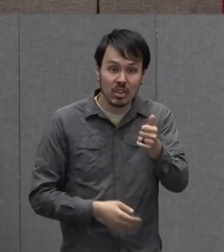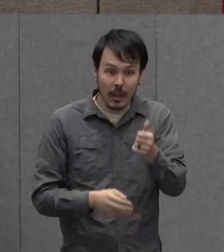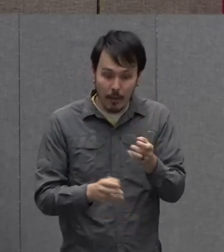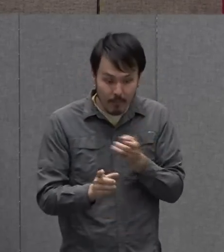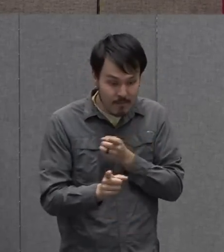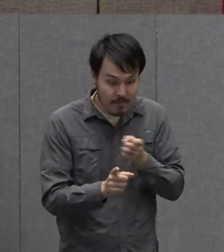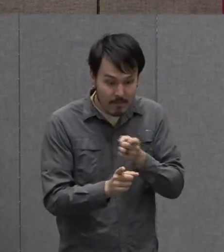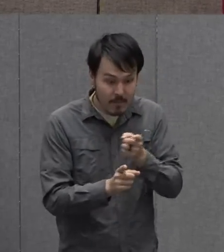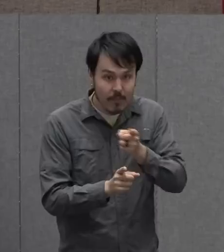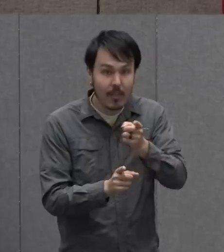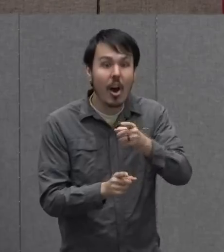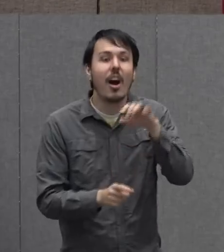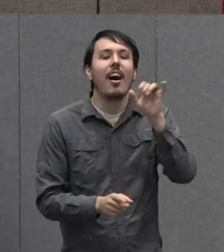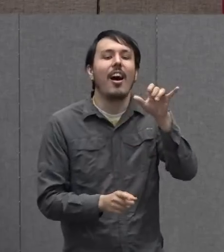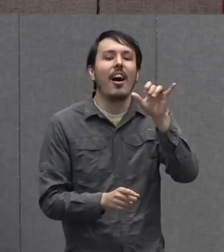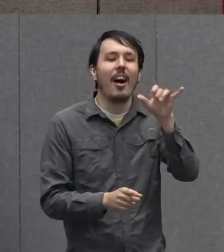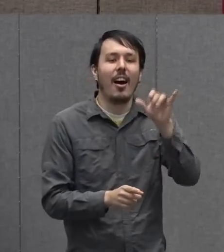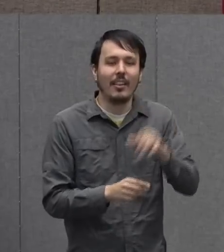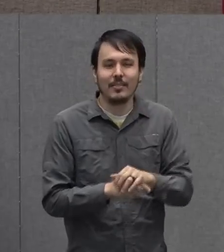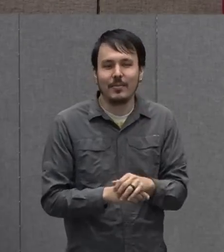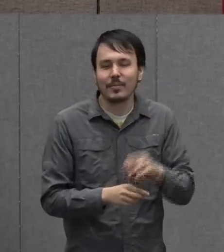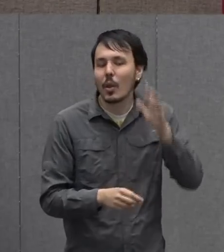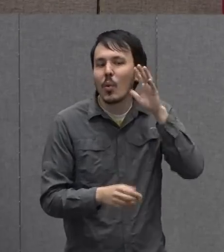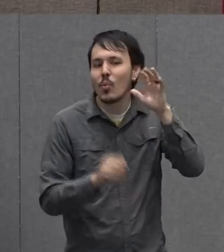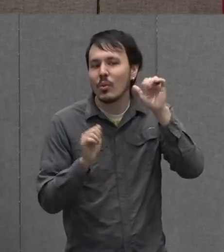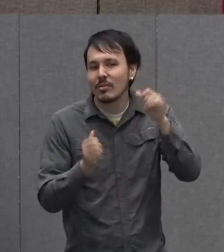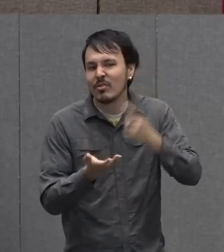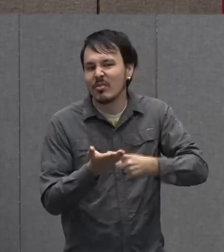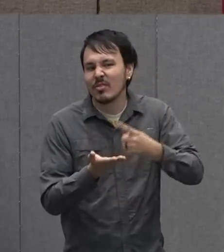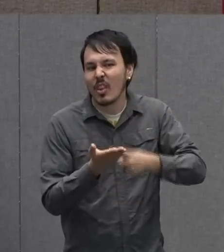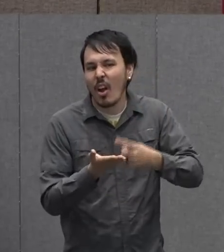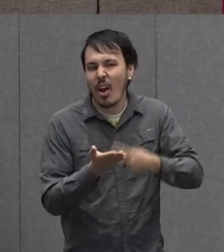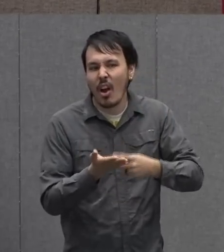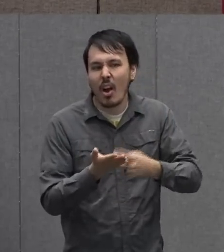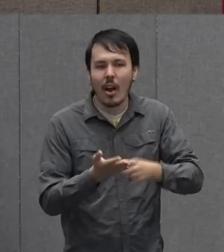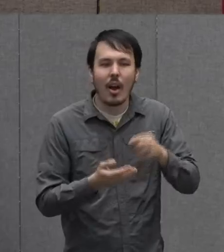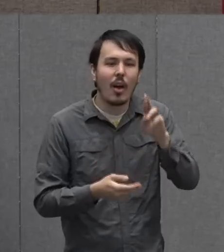13th. We can talk more about riddles later.